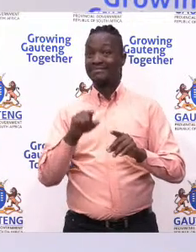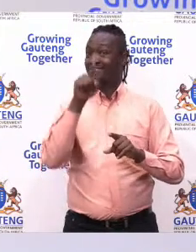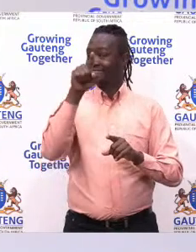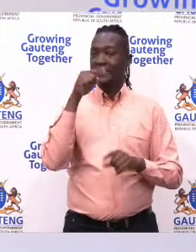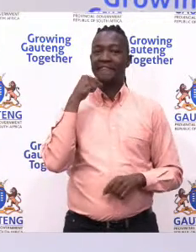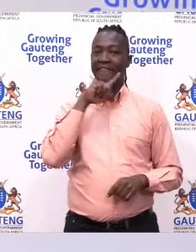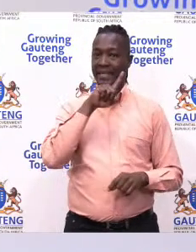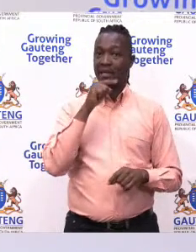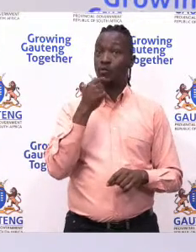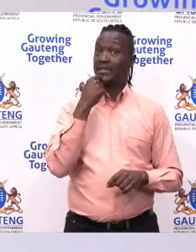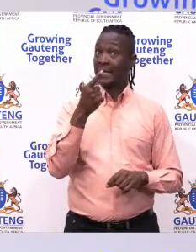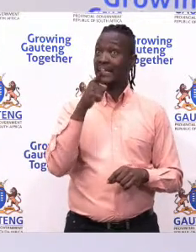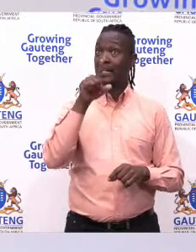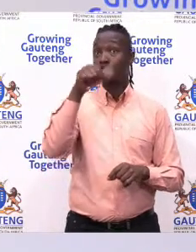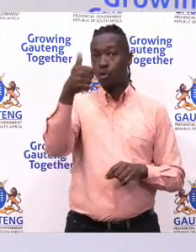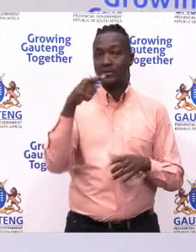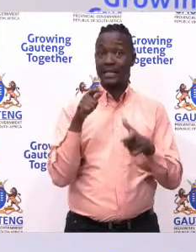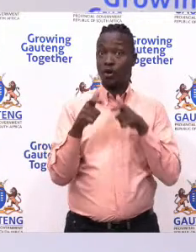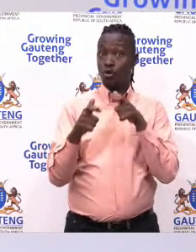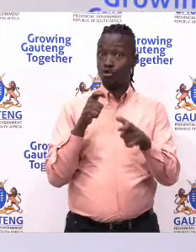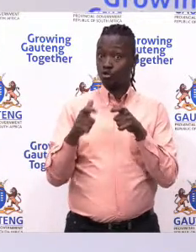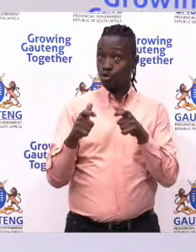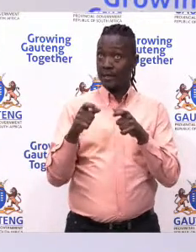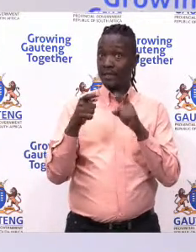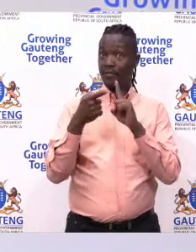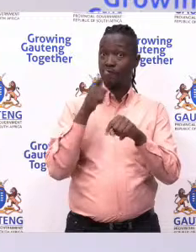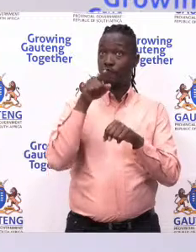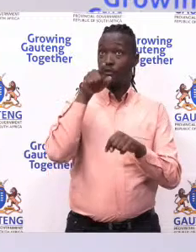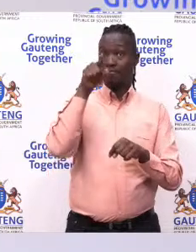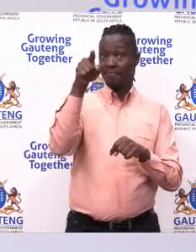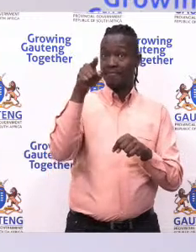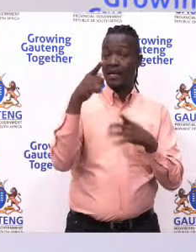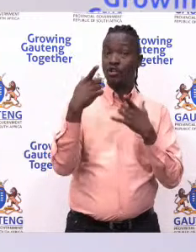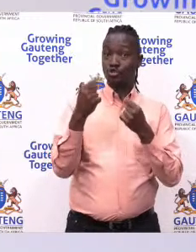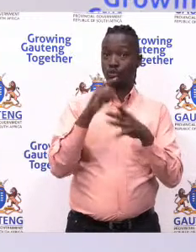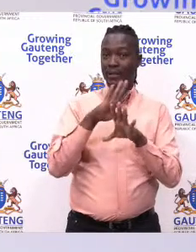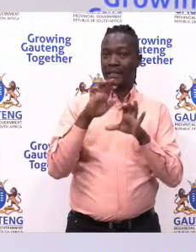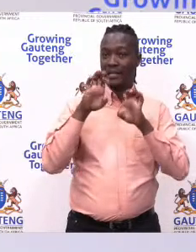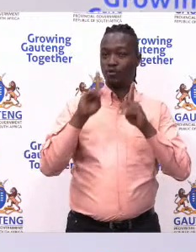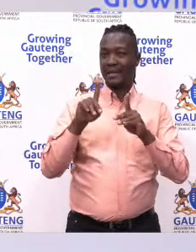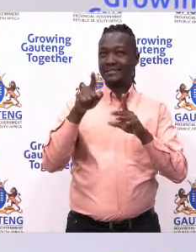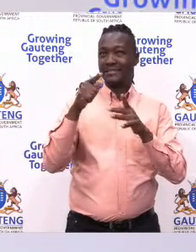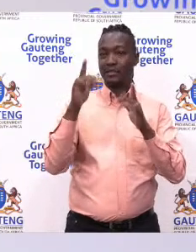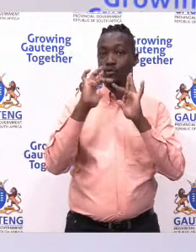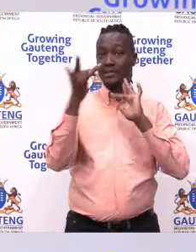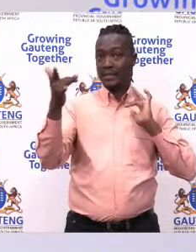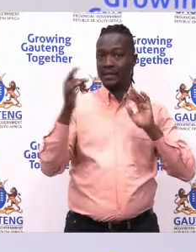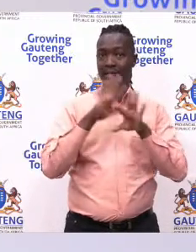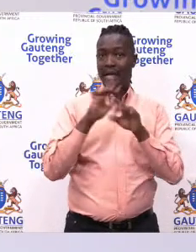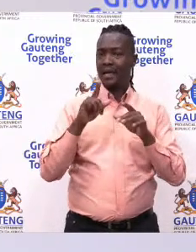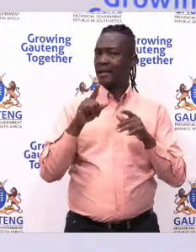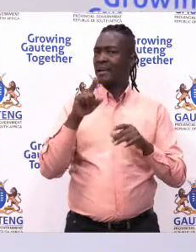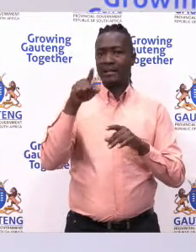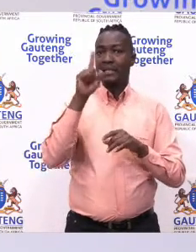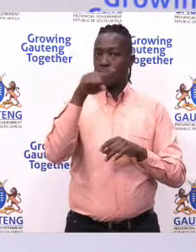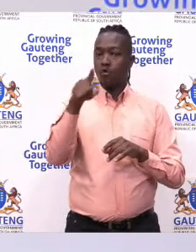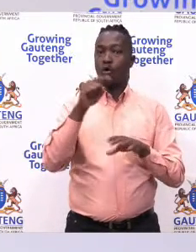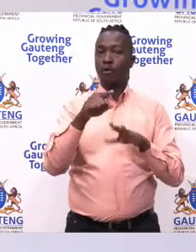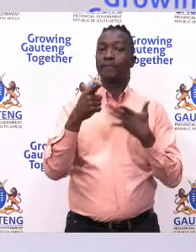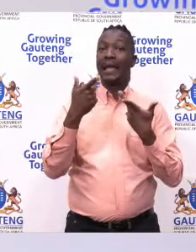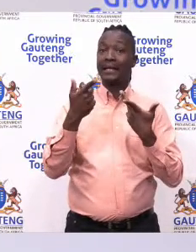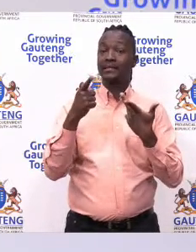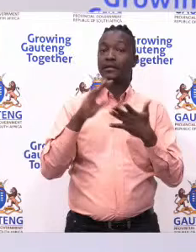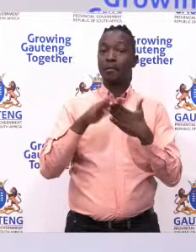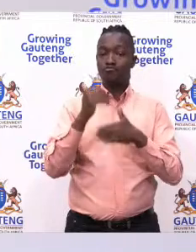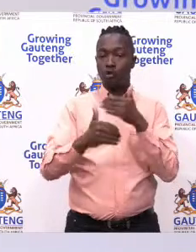that are operating such sites as well to desist from doing that, because there are clear regulatory processes that we follow in respect of which we